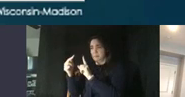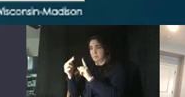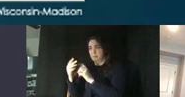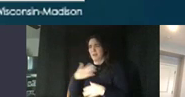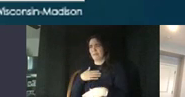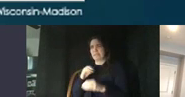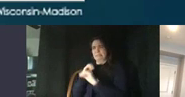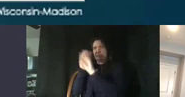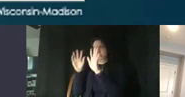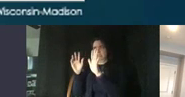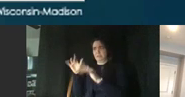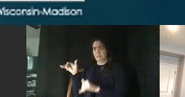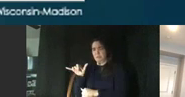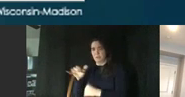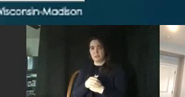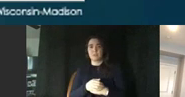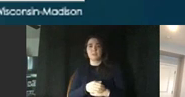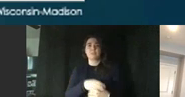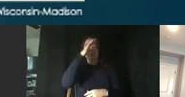I'm curious to know, because